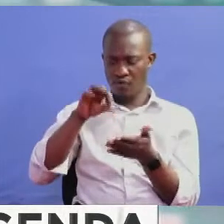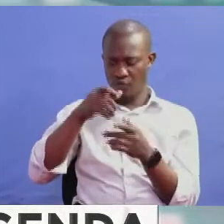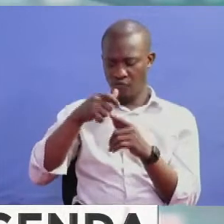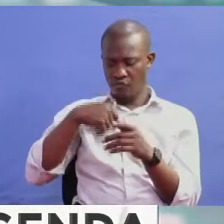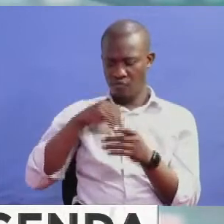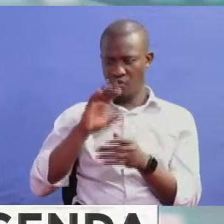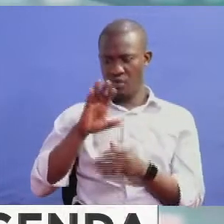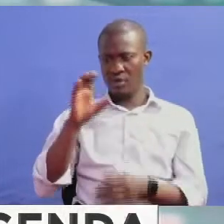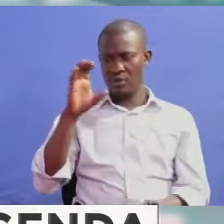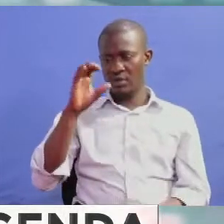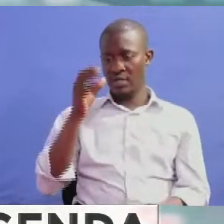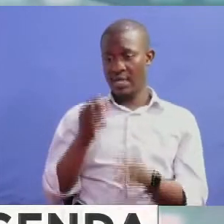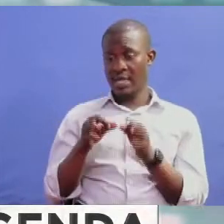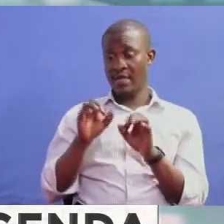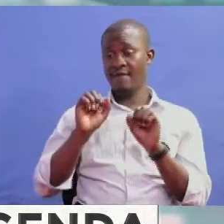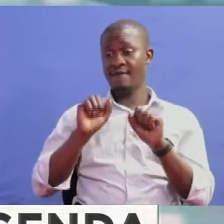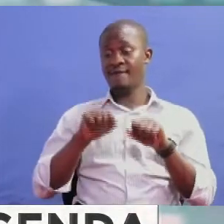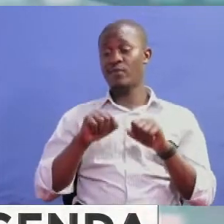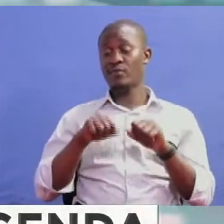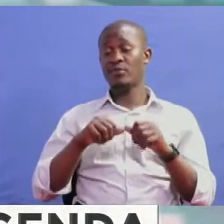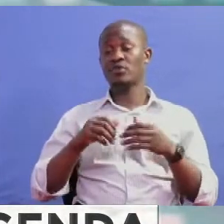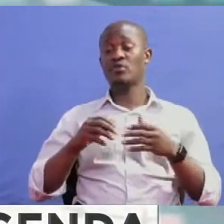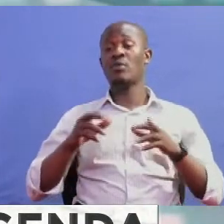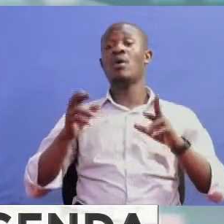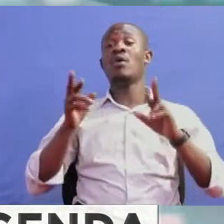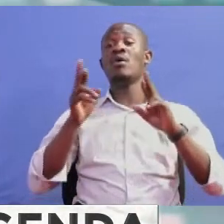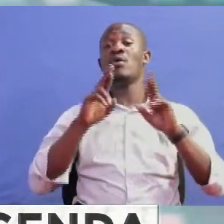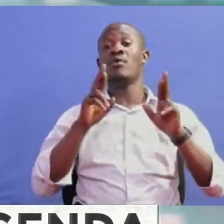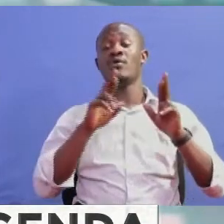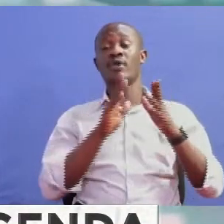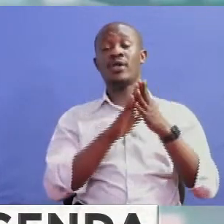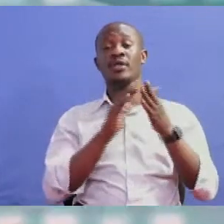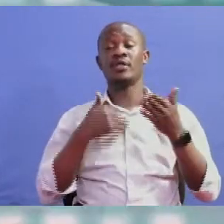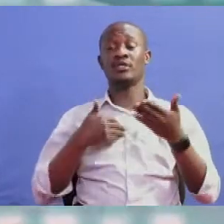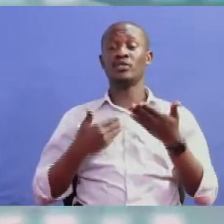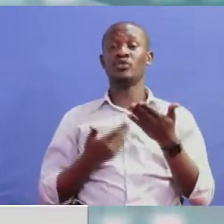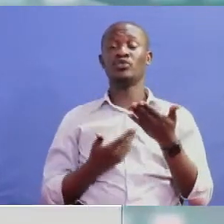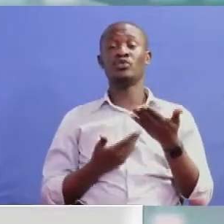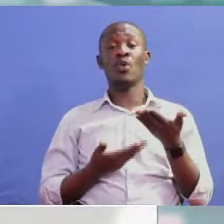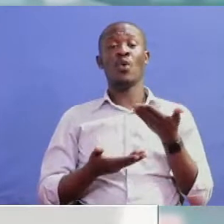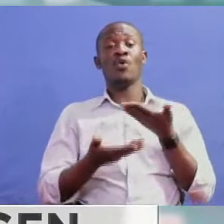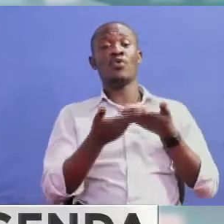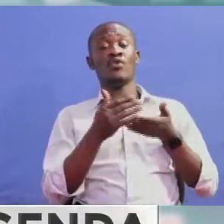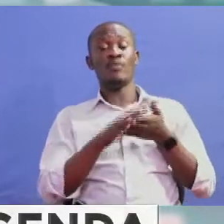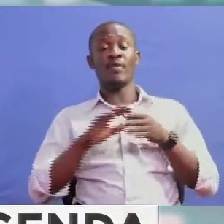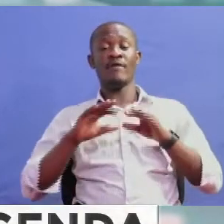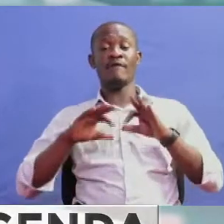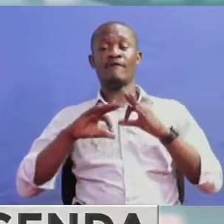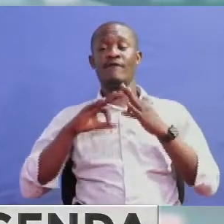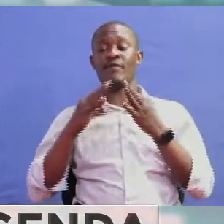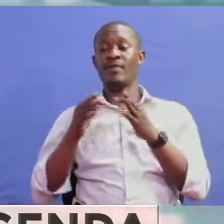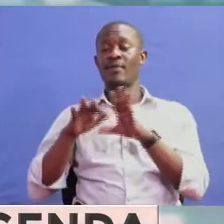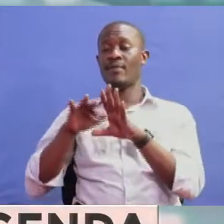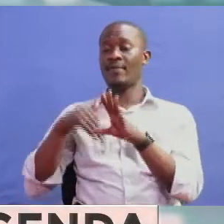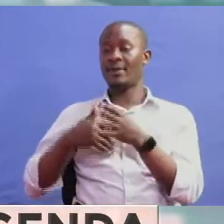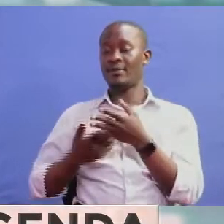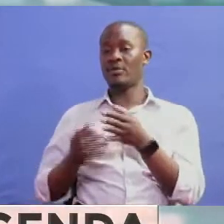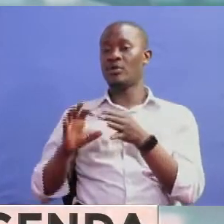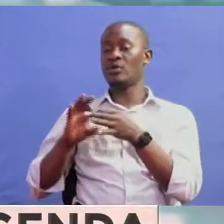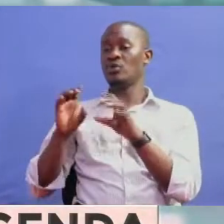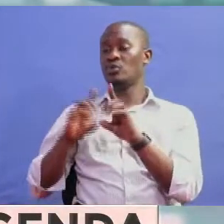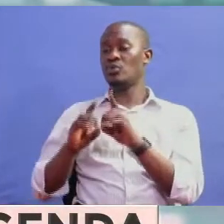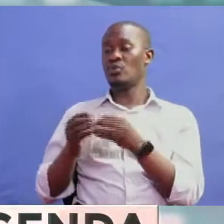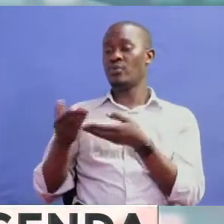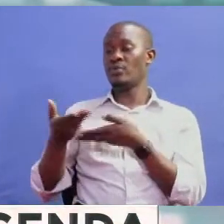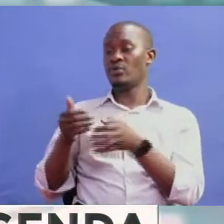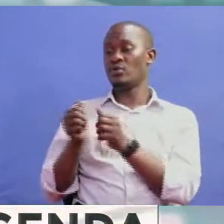customers if they can be willing to refer their family members and friends and their associates to do business